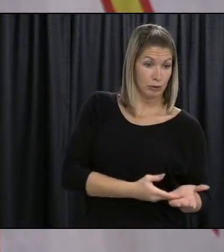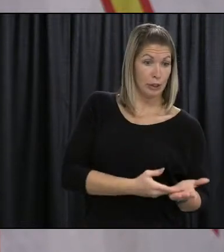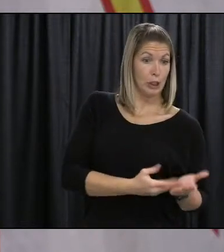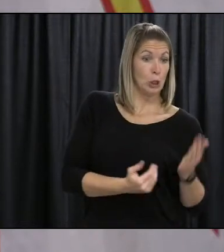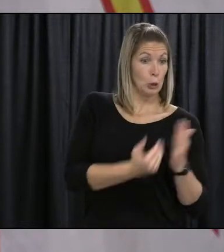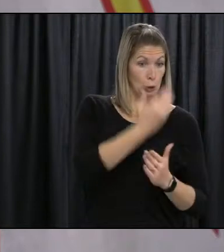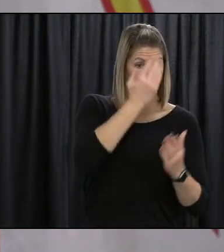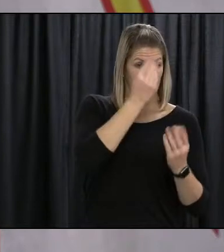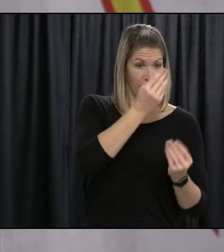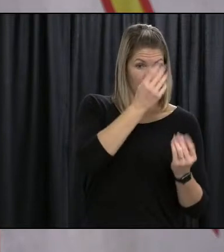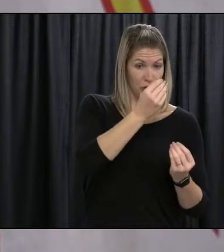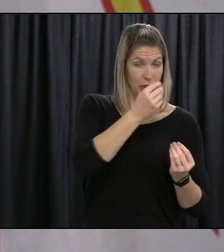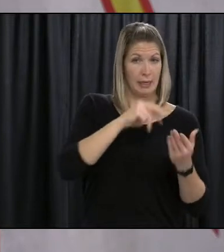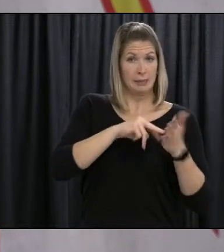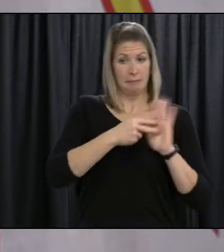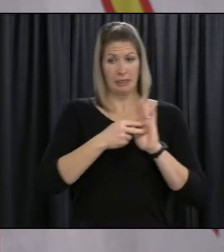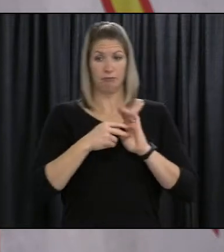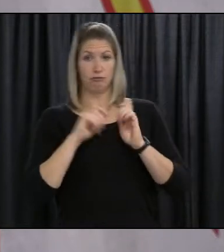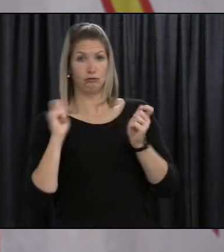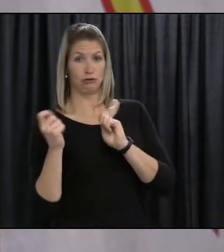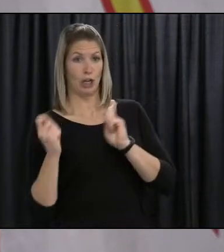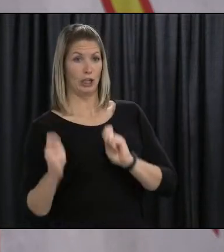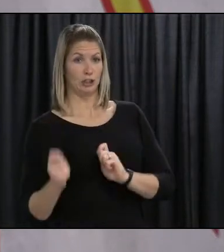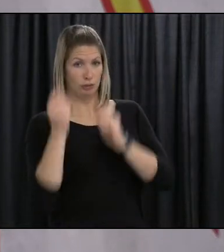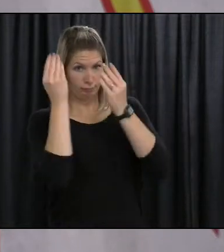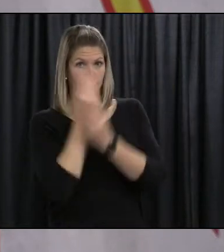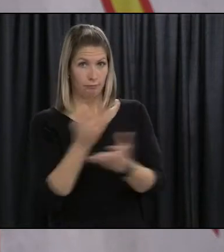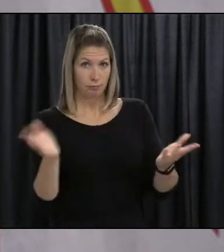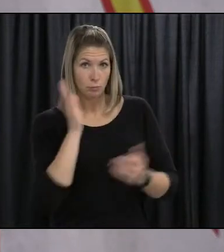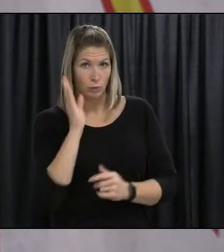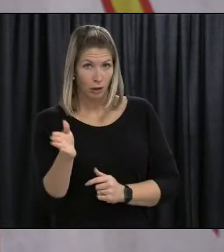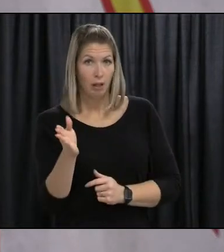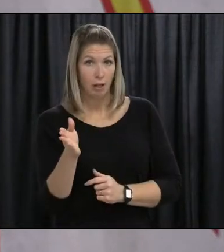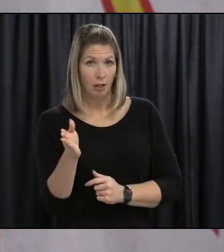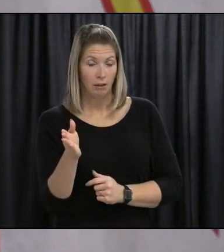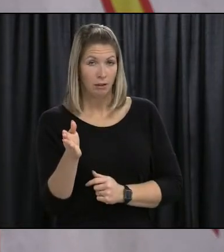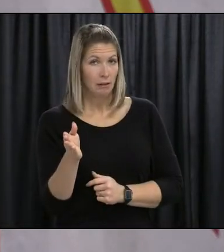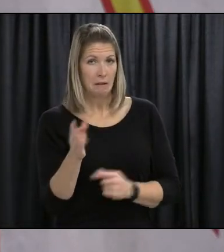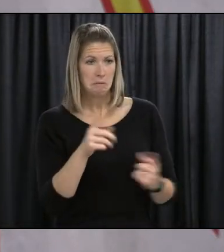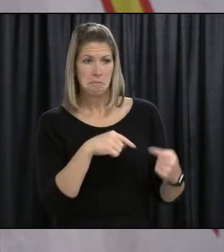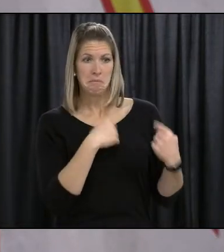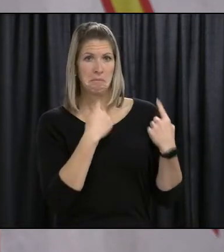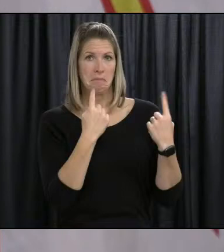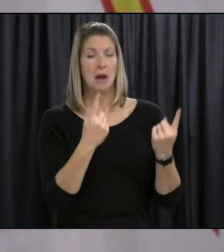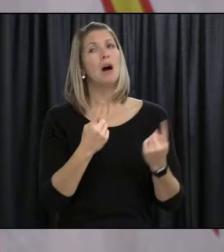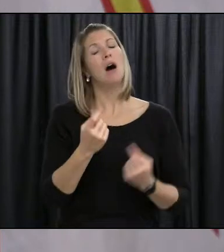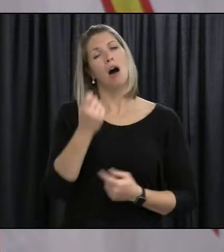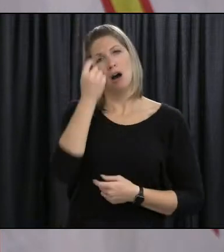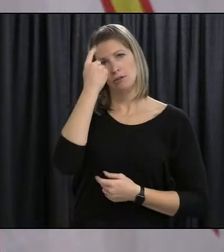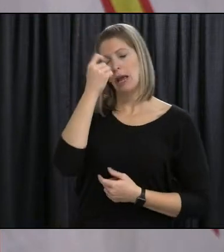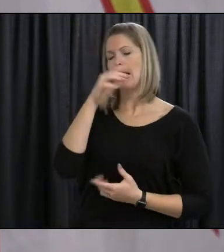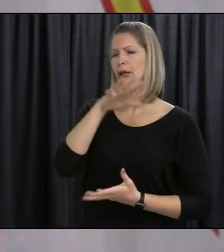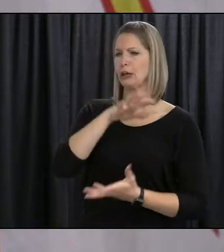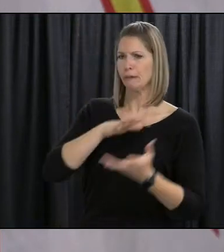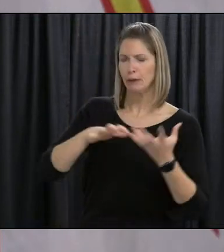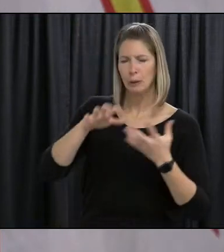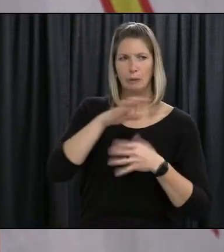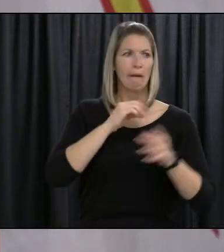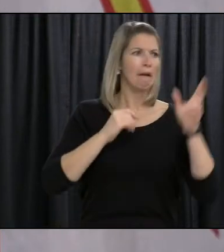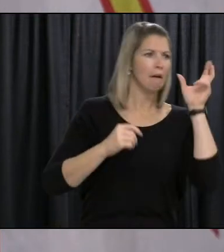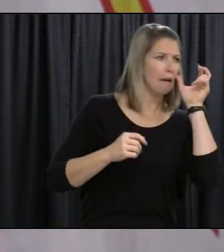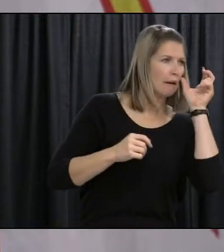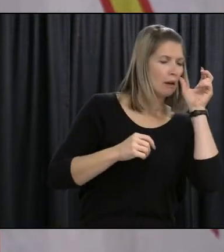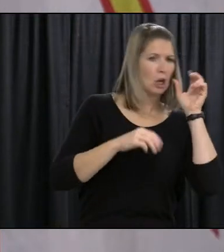so it's going to change. And I appreciate people's frustration with that. I think that's felt everywhere,